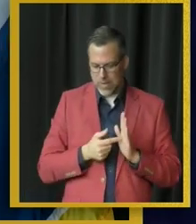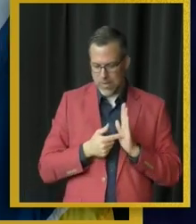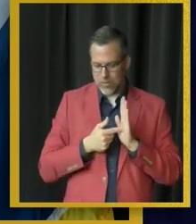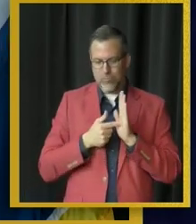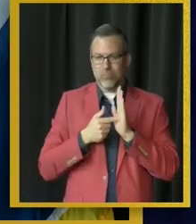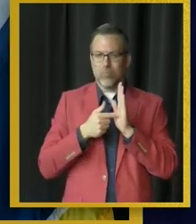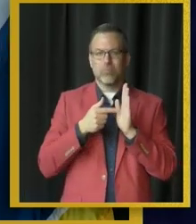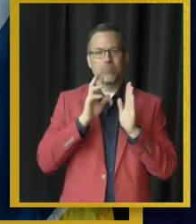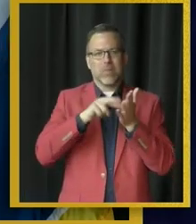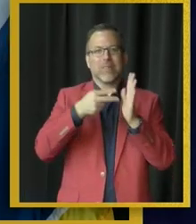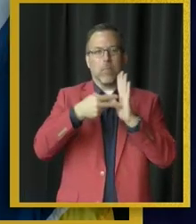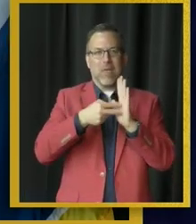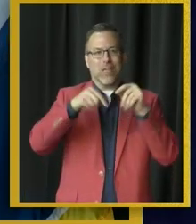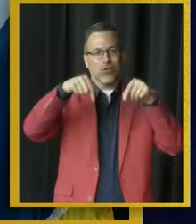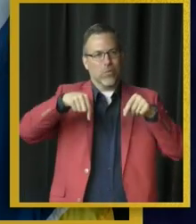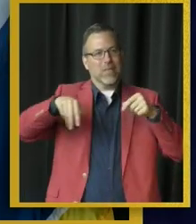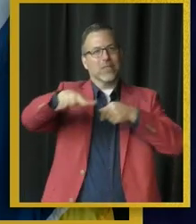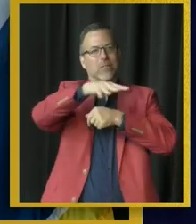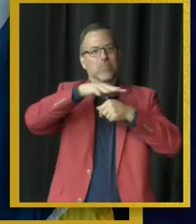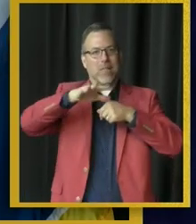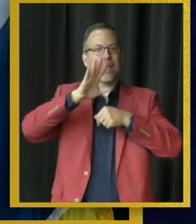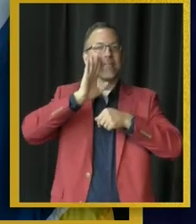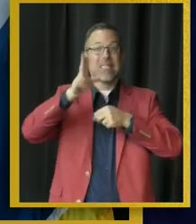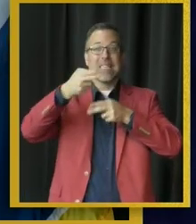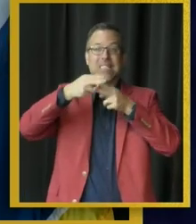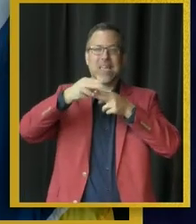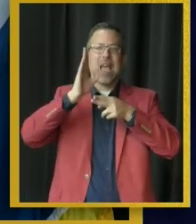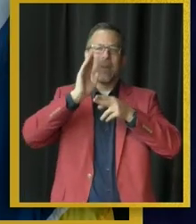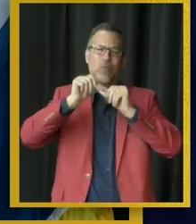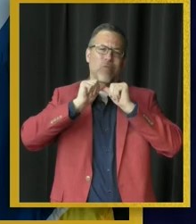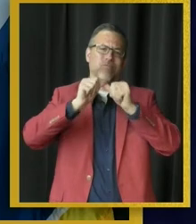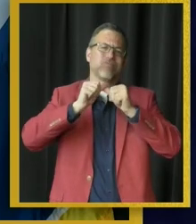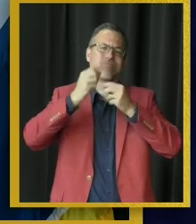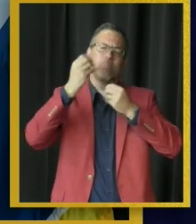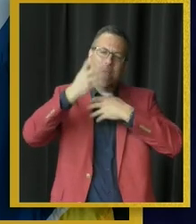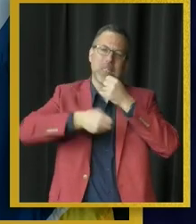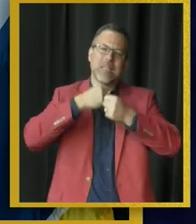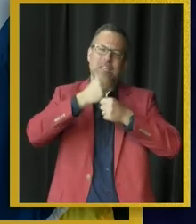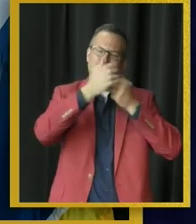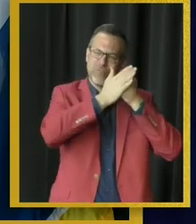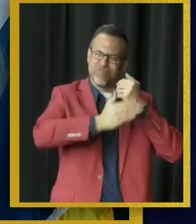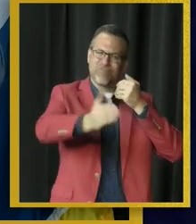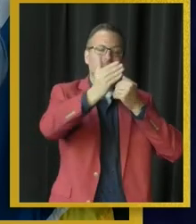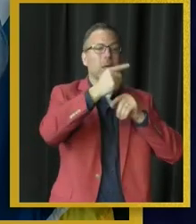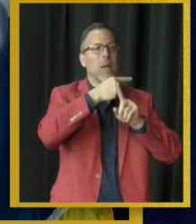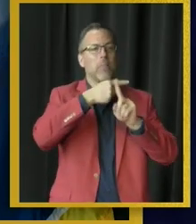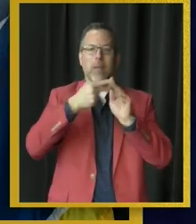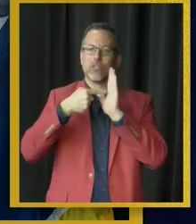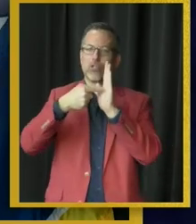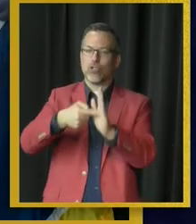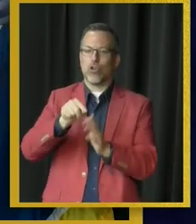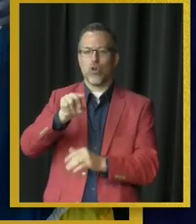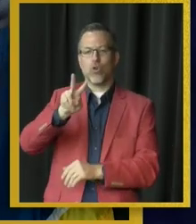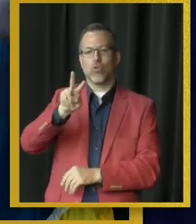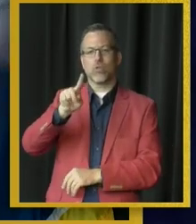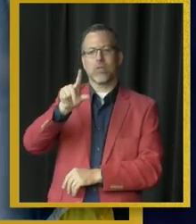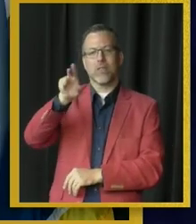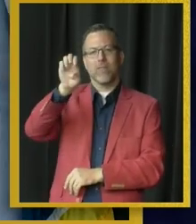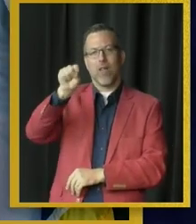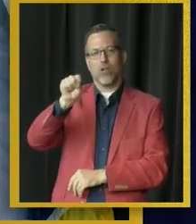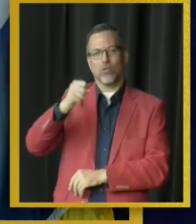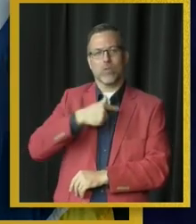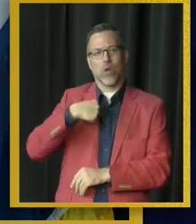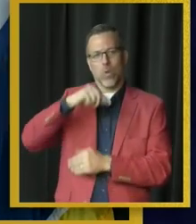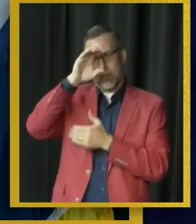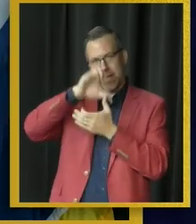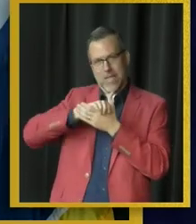space, and it will last multiple lifetimes. Ultimately, it reinforces the values we believe as members